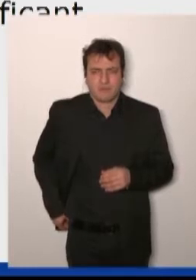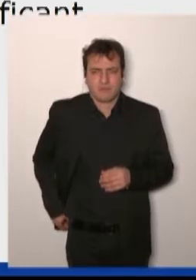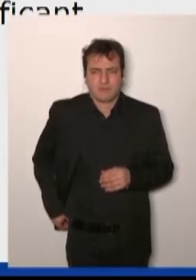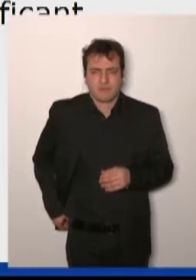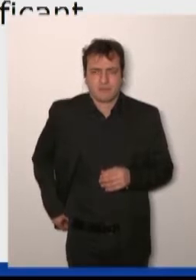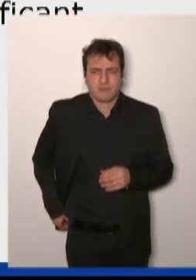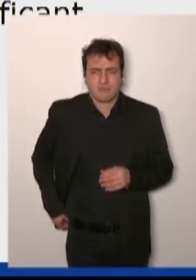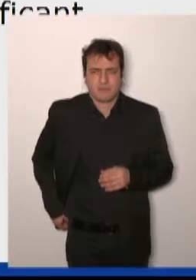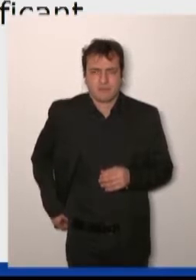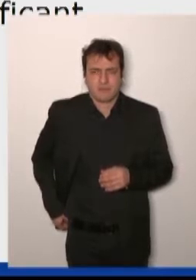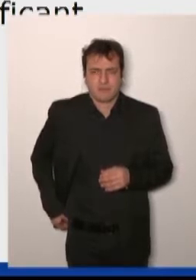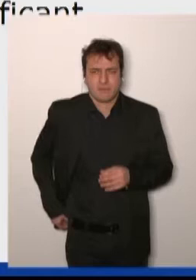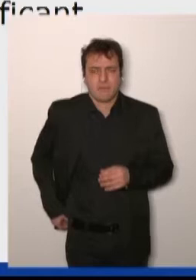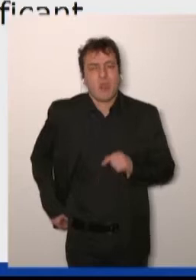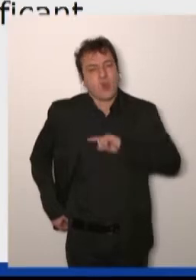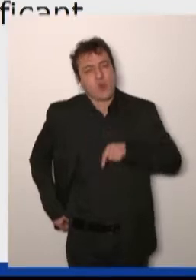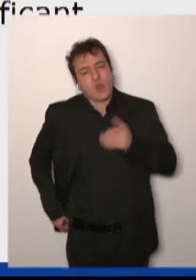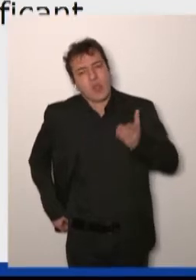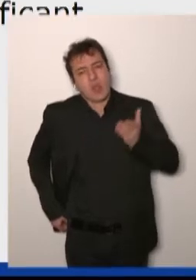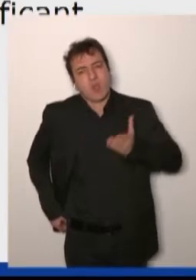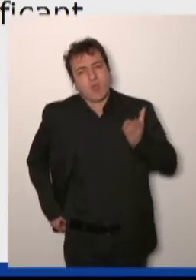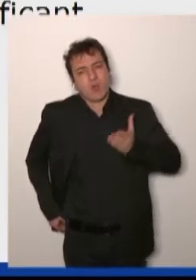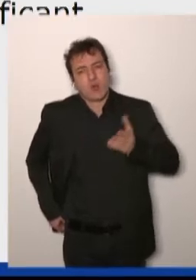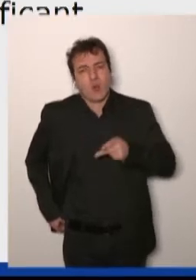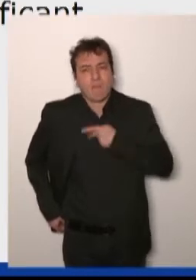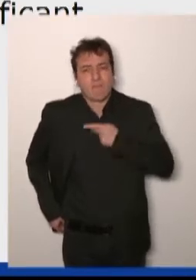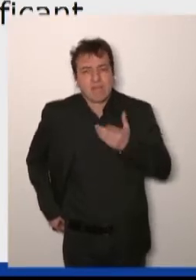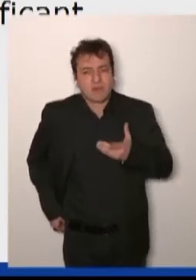treatment options. This is in addition to many drugs still being used